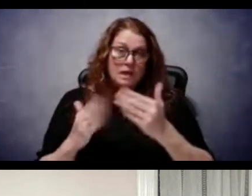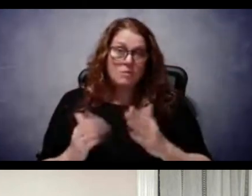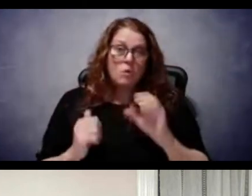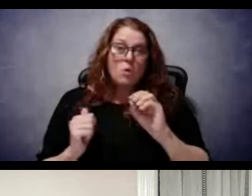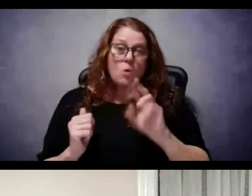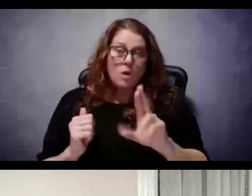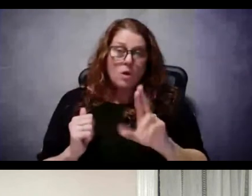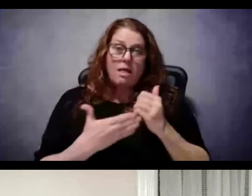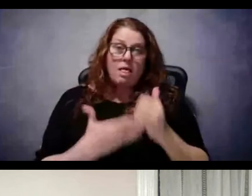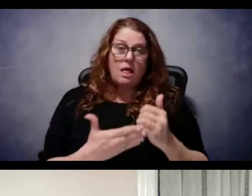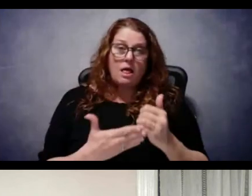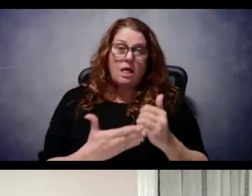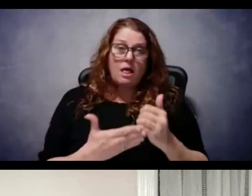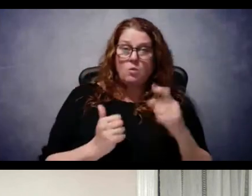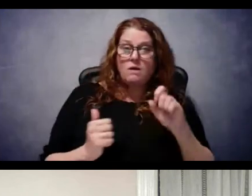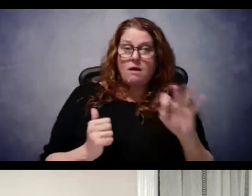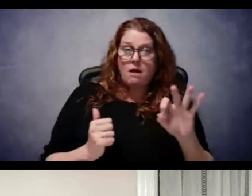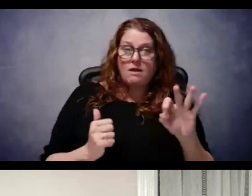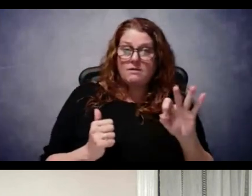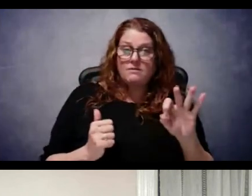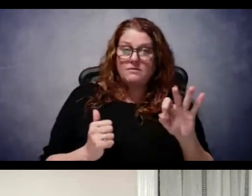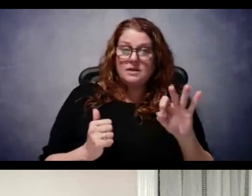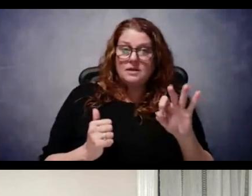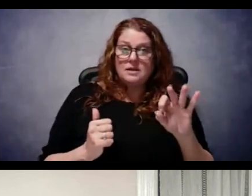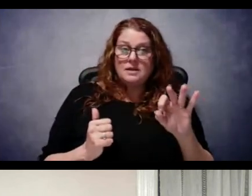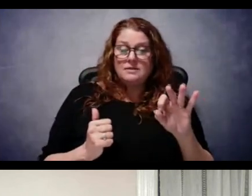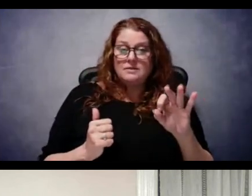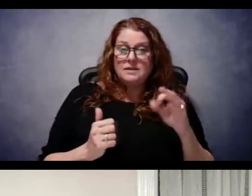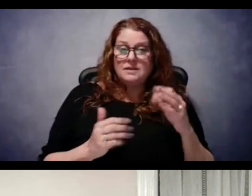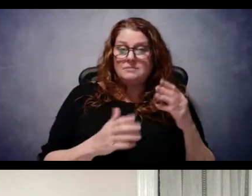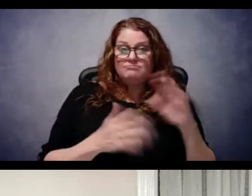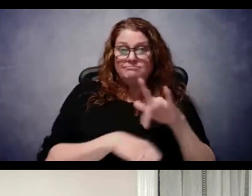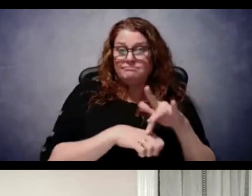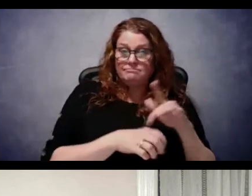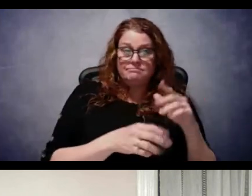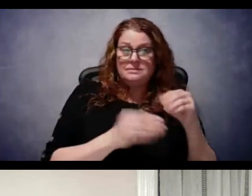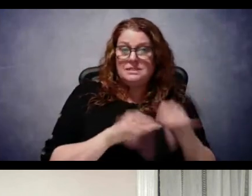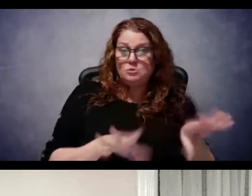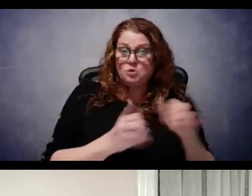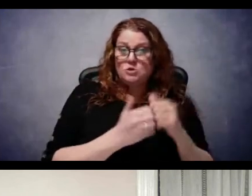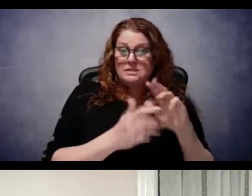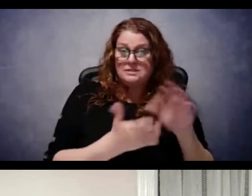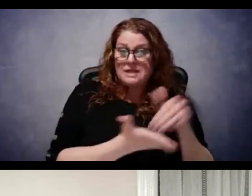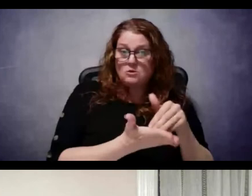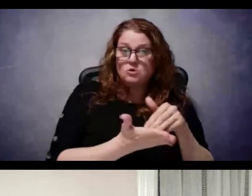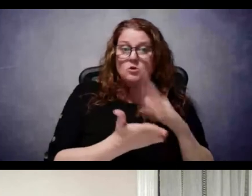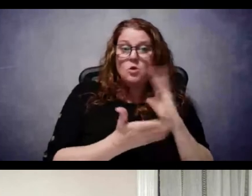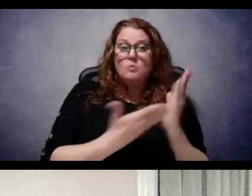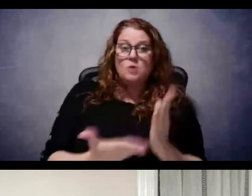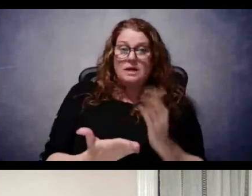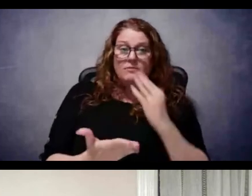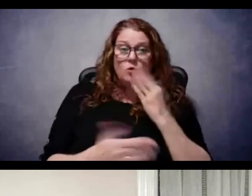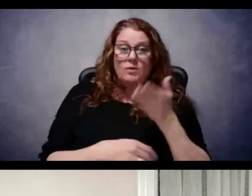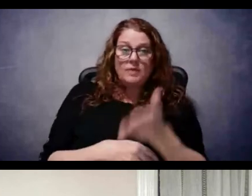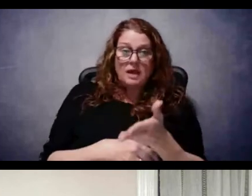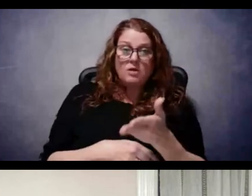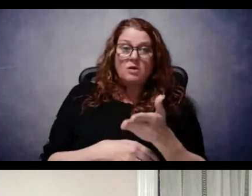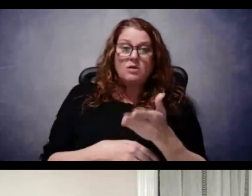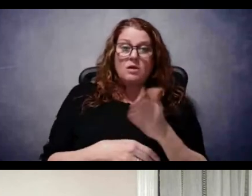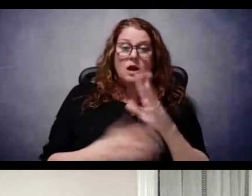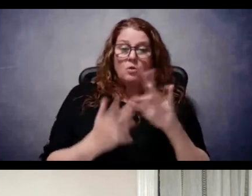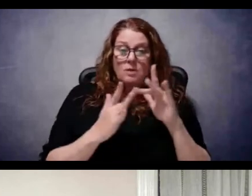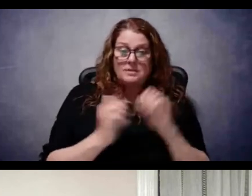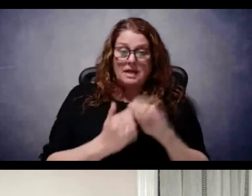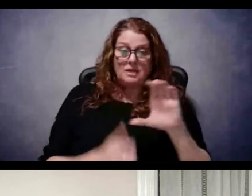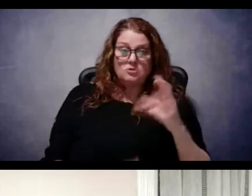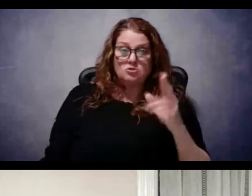or helping out at one of the sited distros or taking food to those those food distros. And our website is